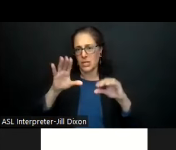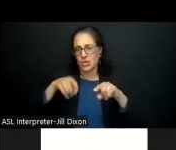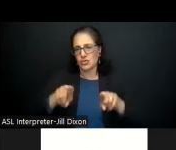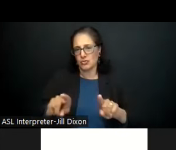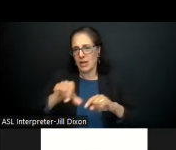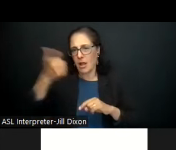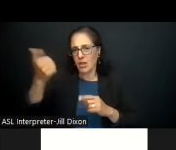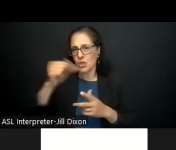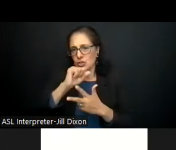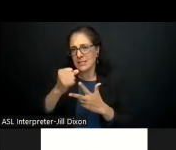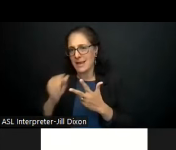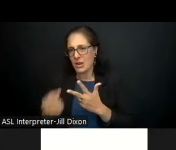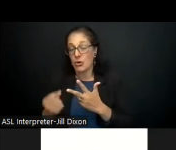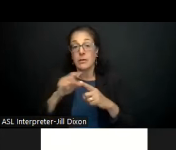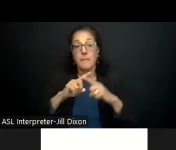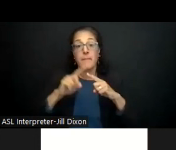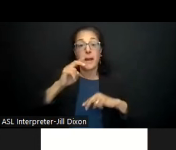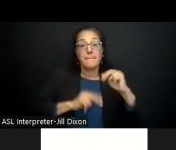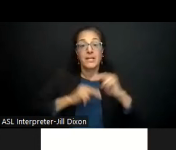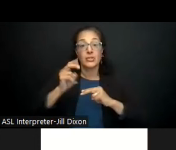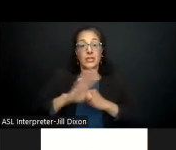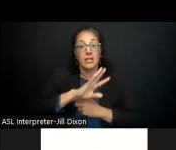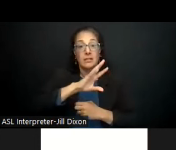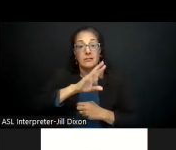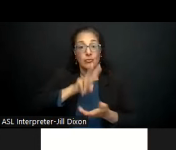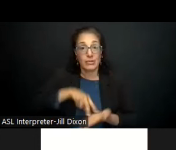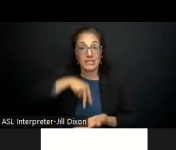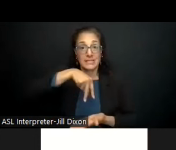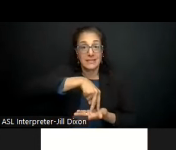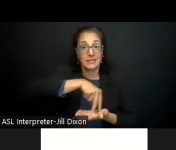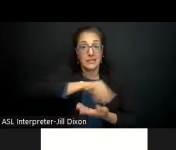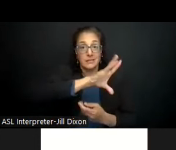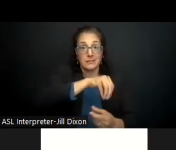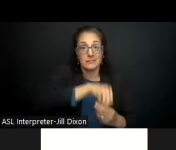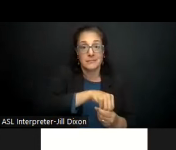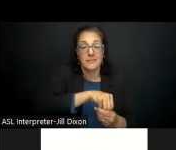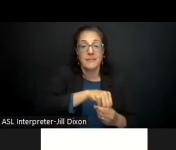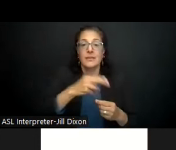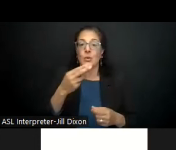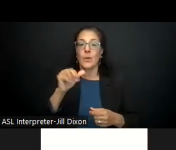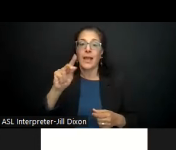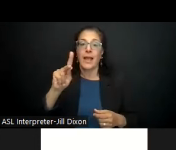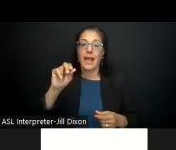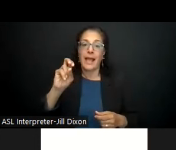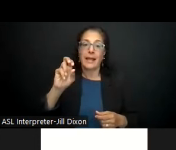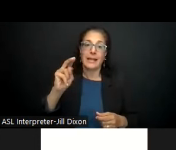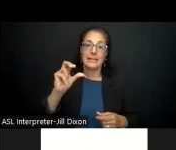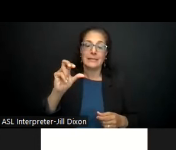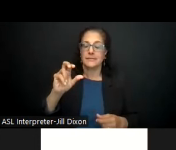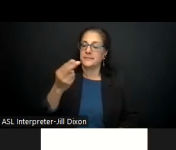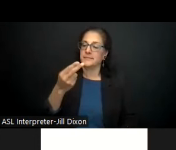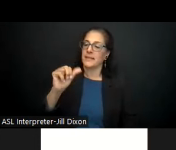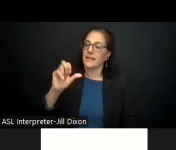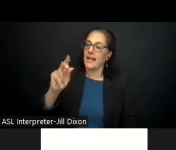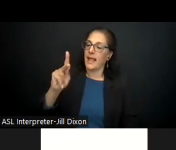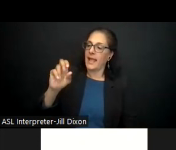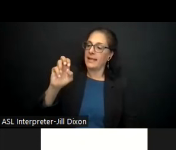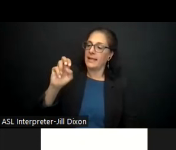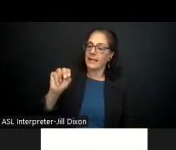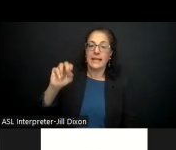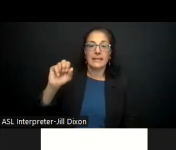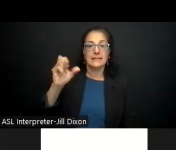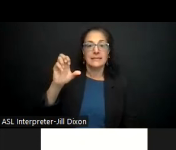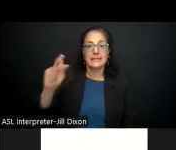scenarios, building resilience into, let's say, that the Hackensack Greenway project, and using